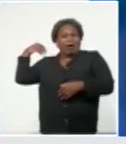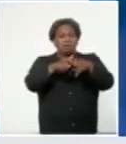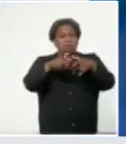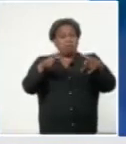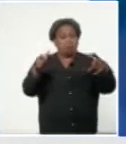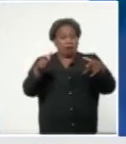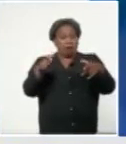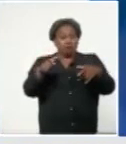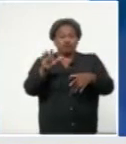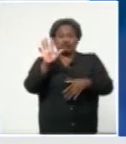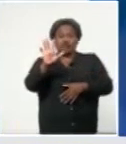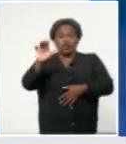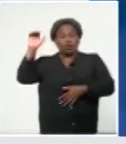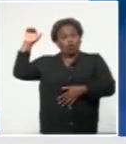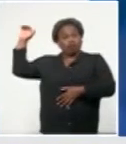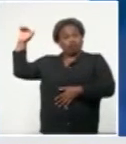explain,